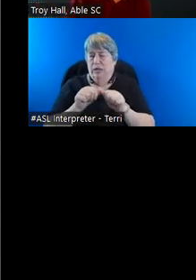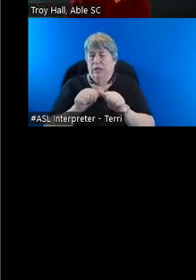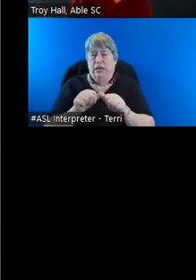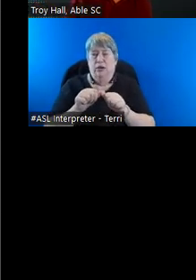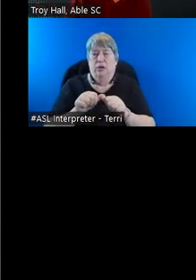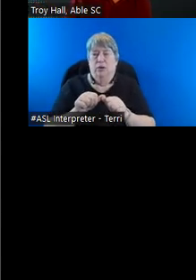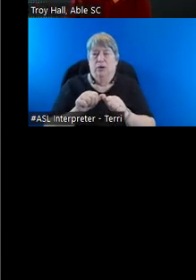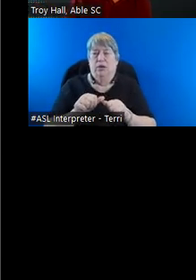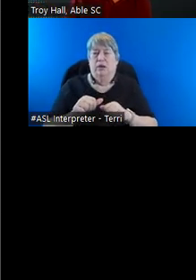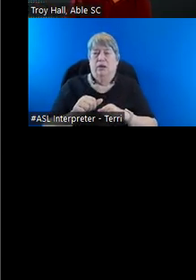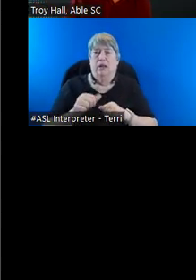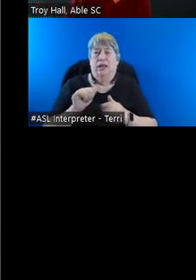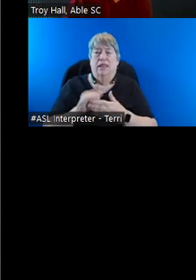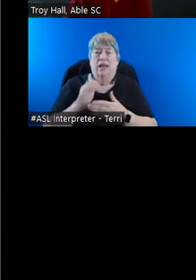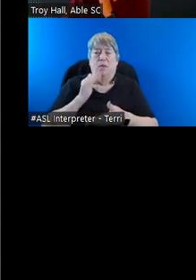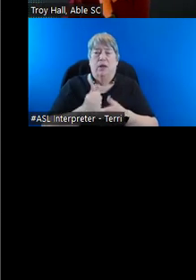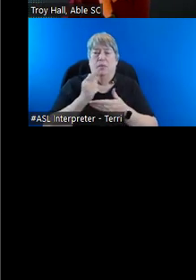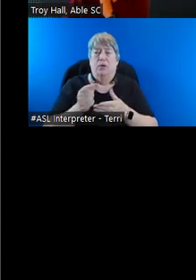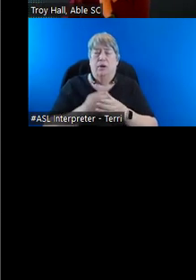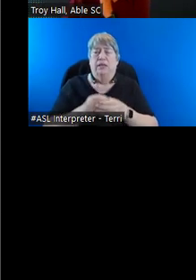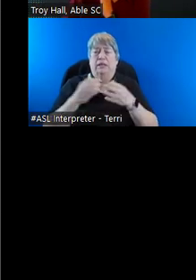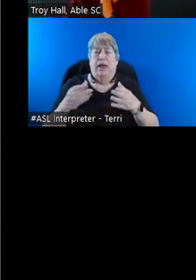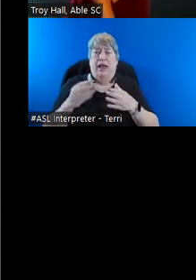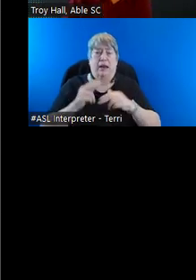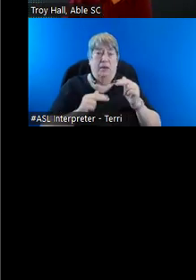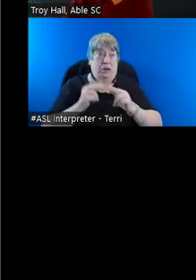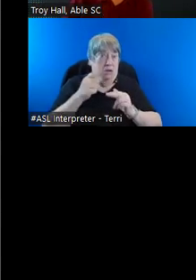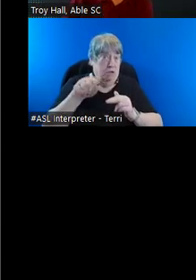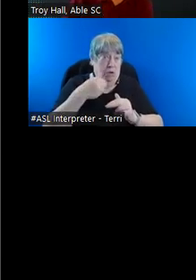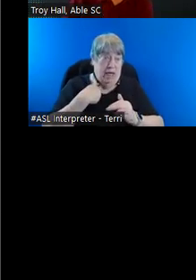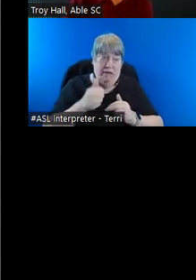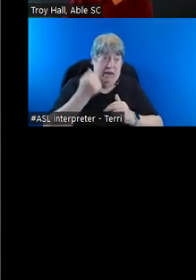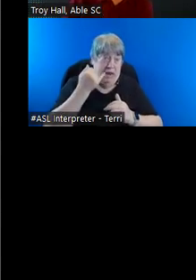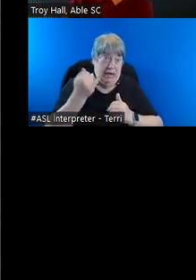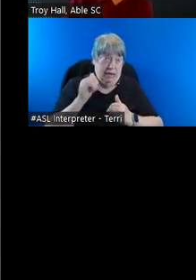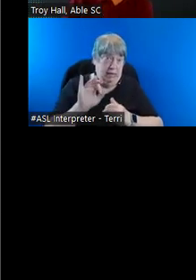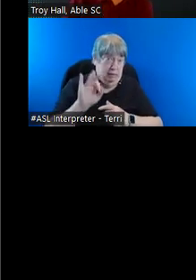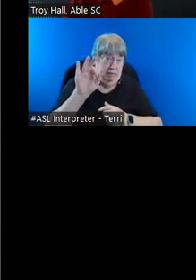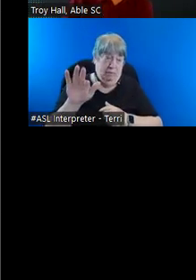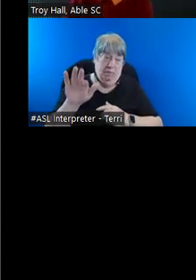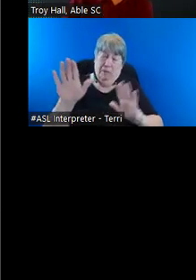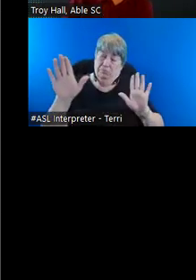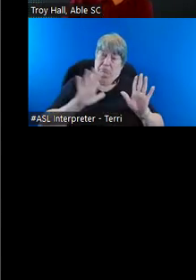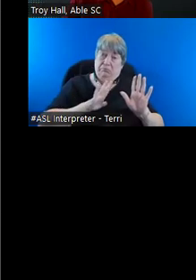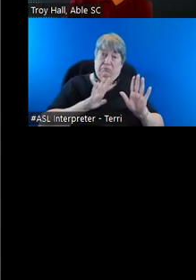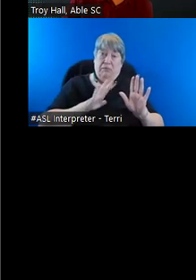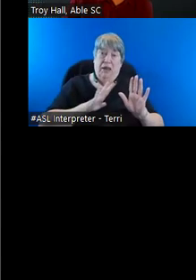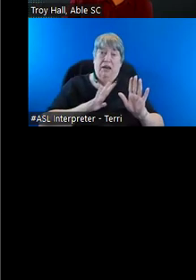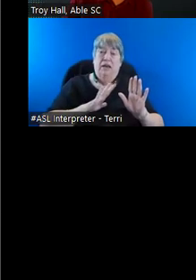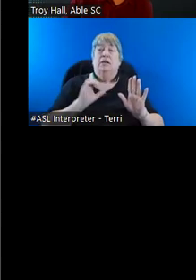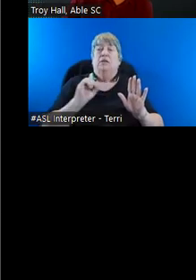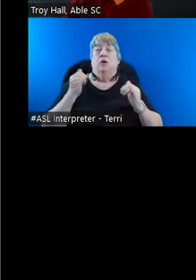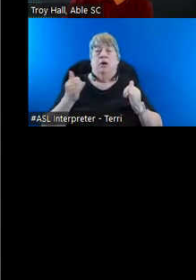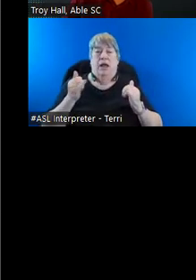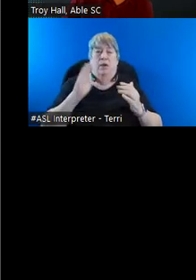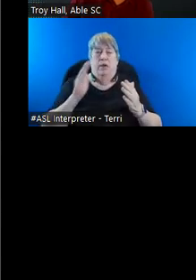that's going to help you expand and build. And if y'all have any tips, I'm open as well. Let's scoot on